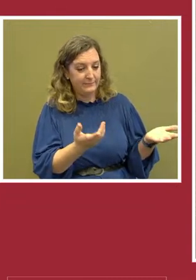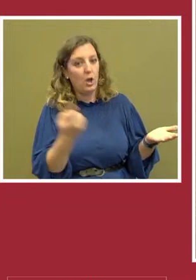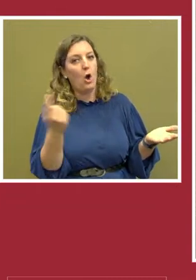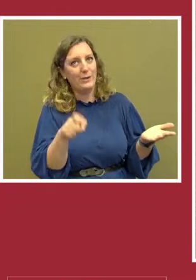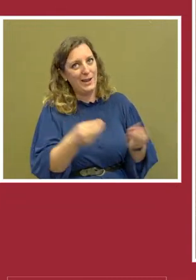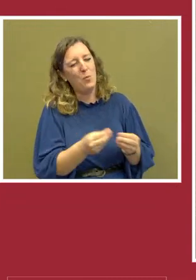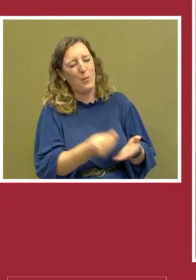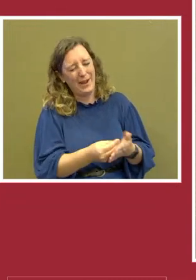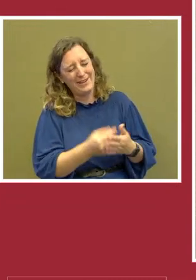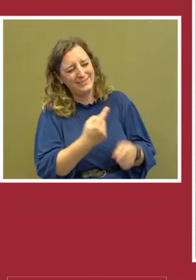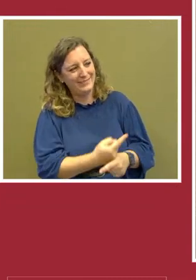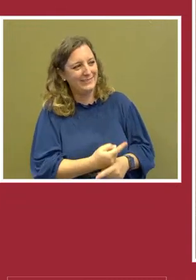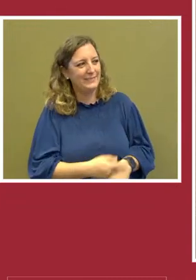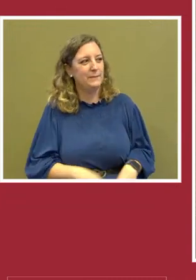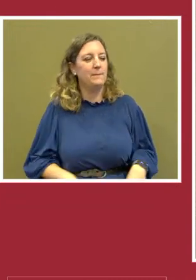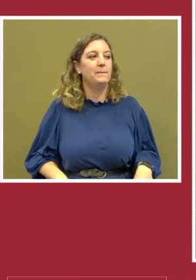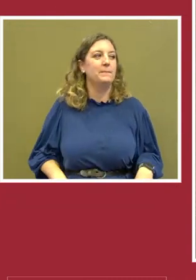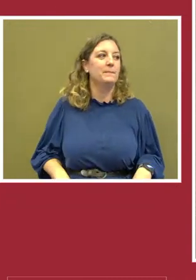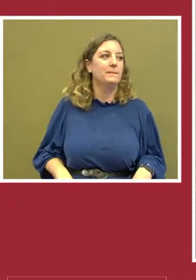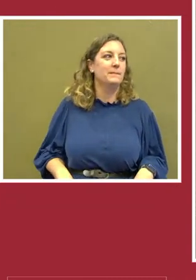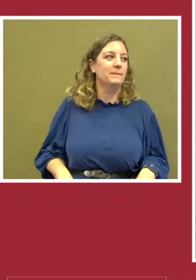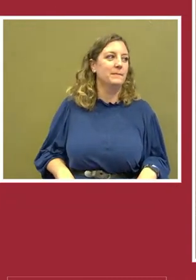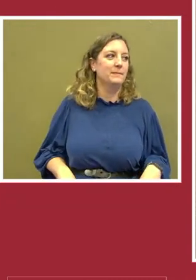right? Yeah.